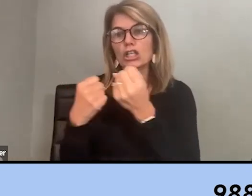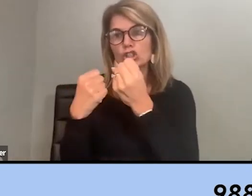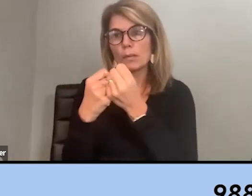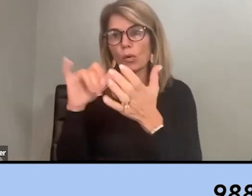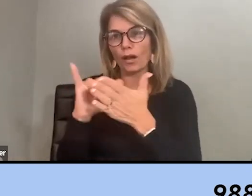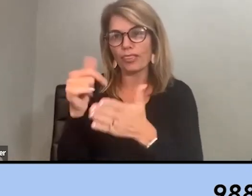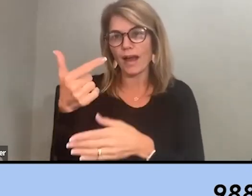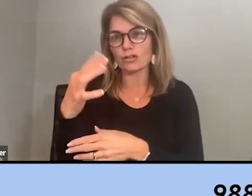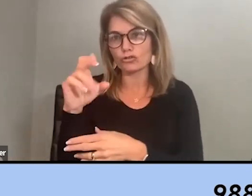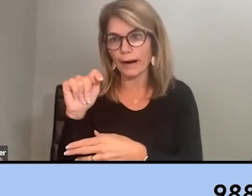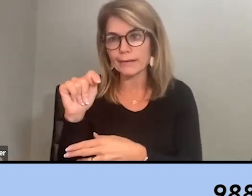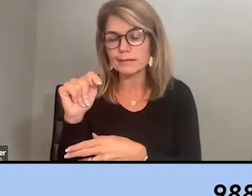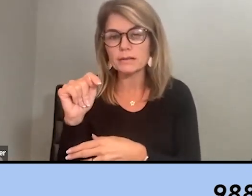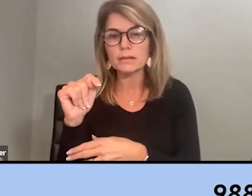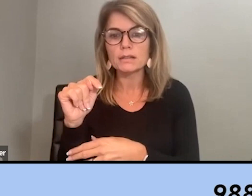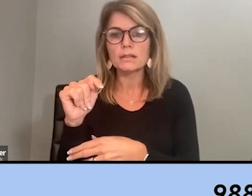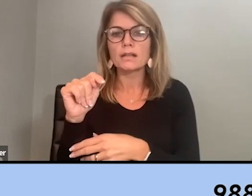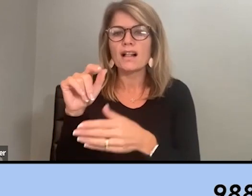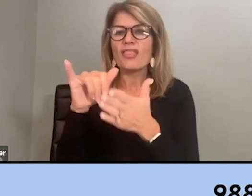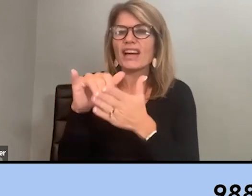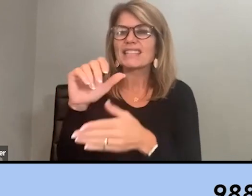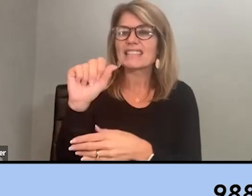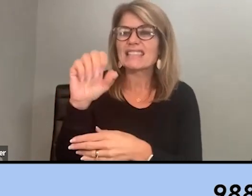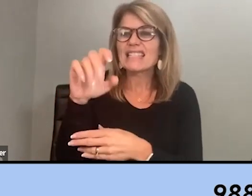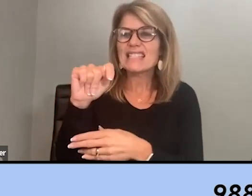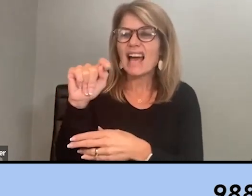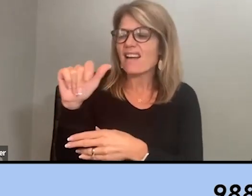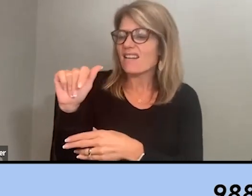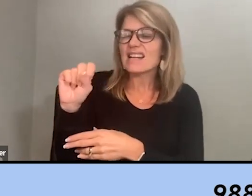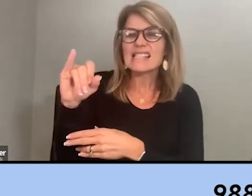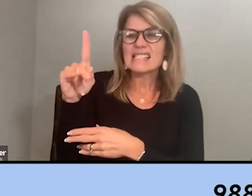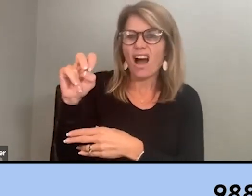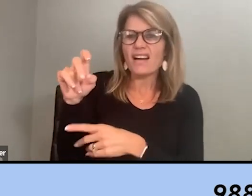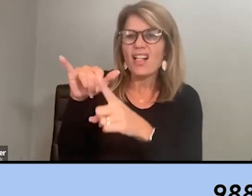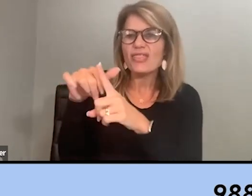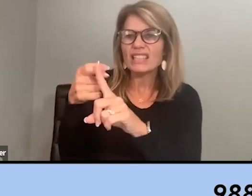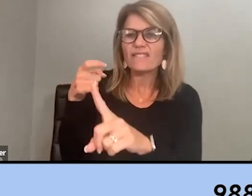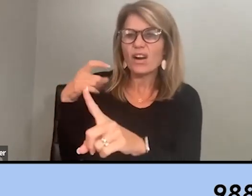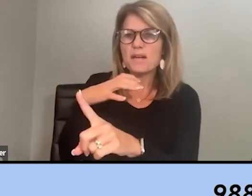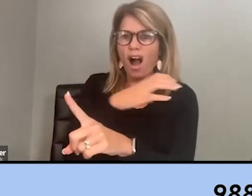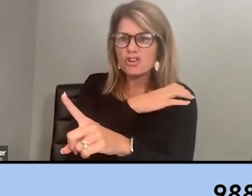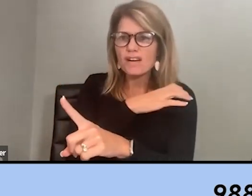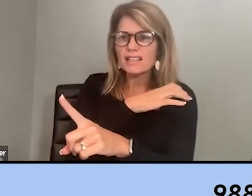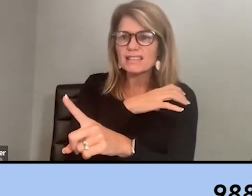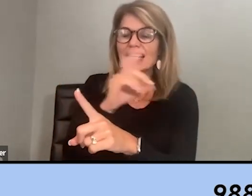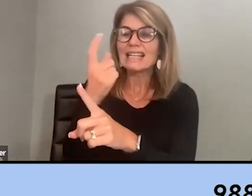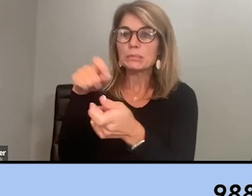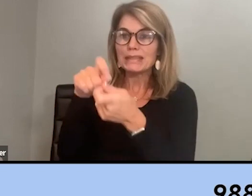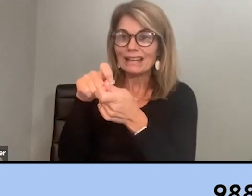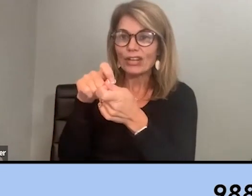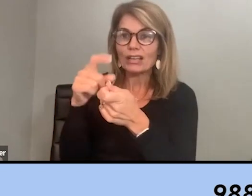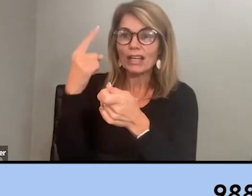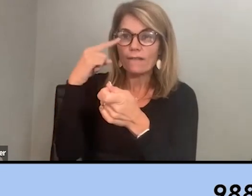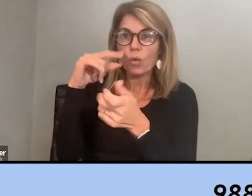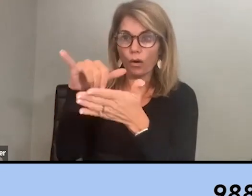aside, there is a set aside. The block grant is money that comes to us from Congress and is distributed to the states based